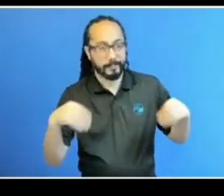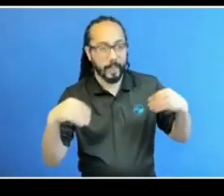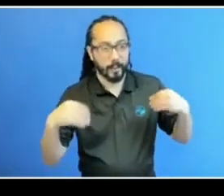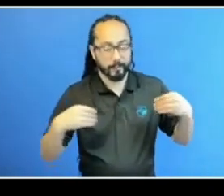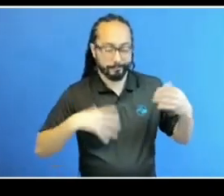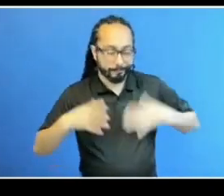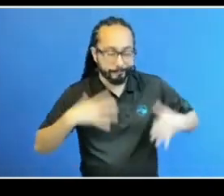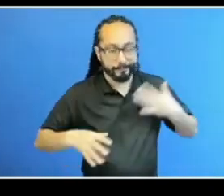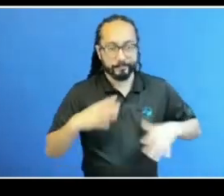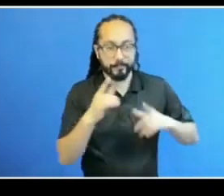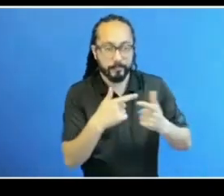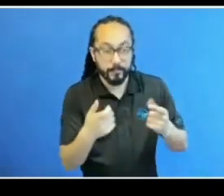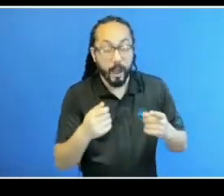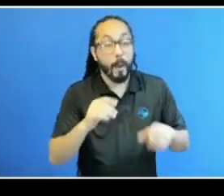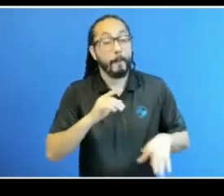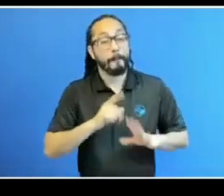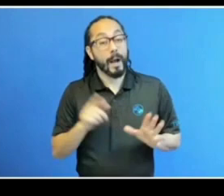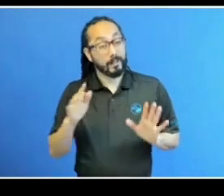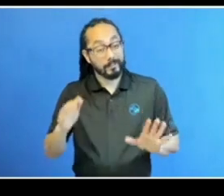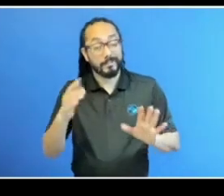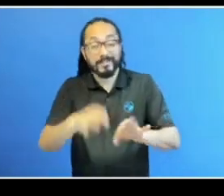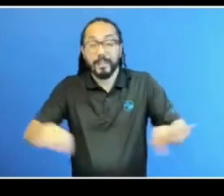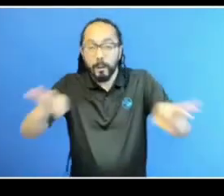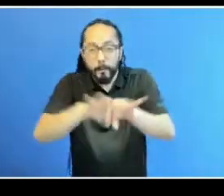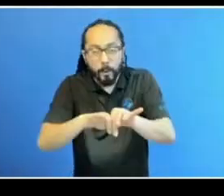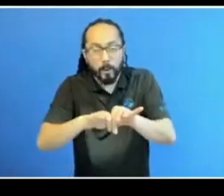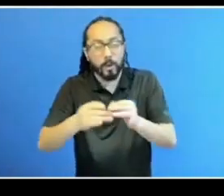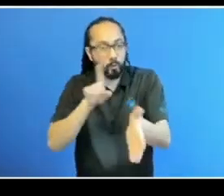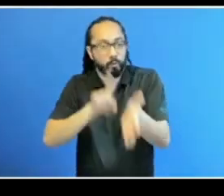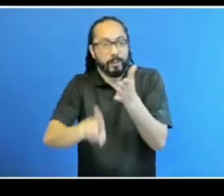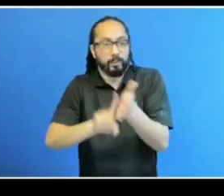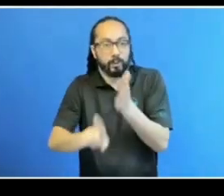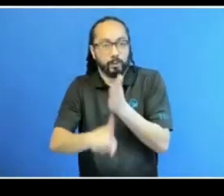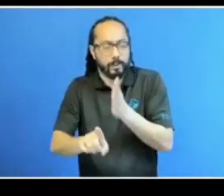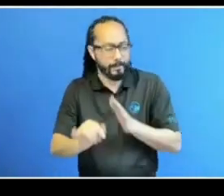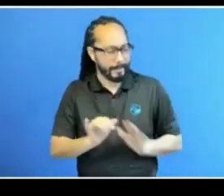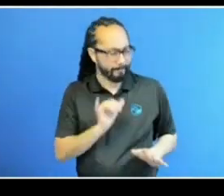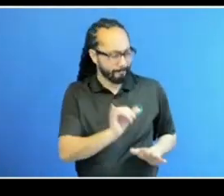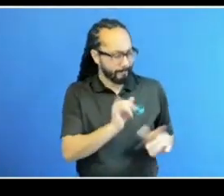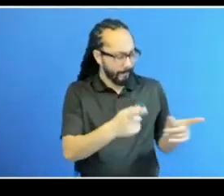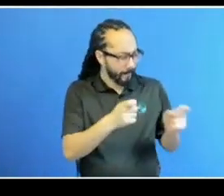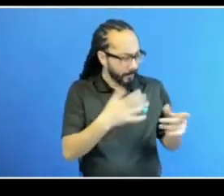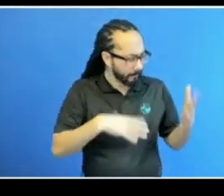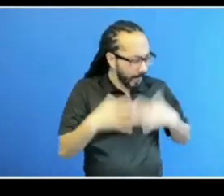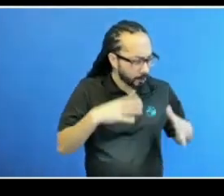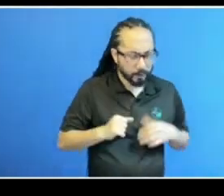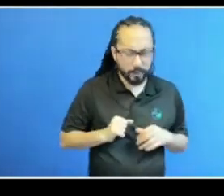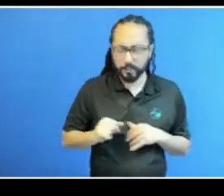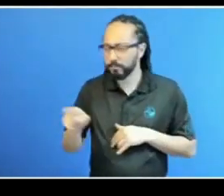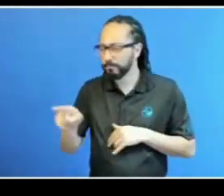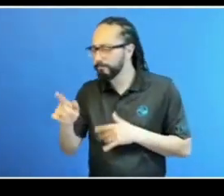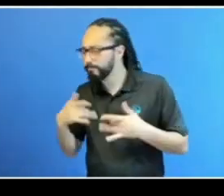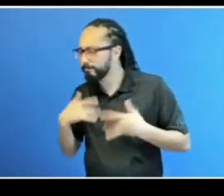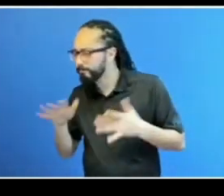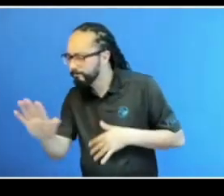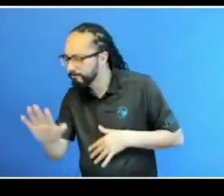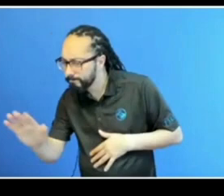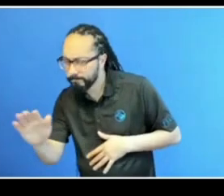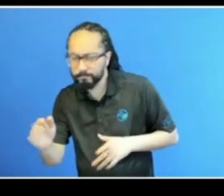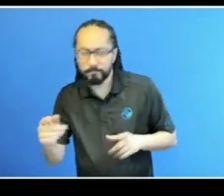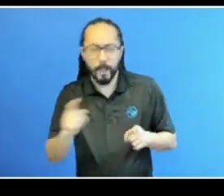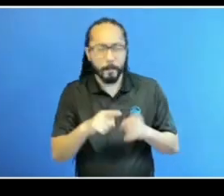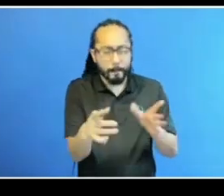market research, all this was also a part of my research. Not only looking for who would be interested